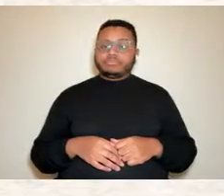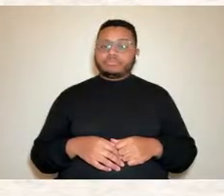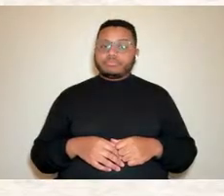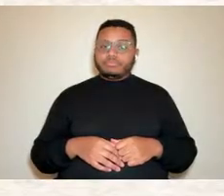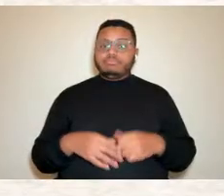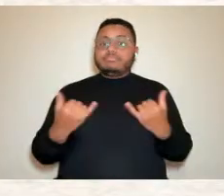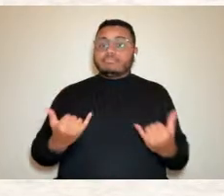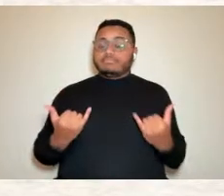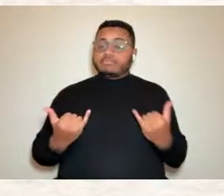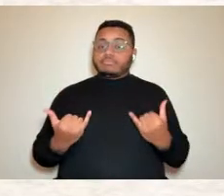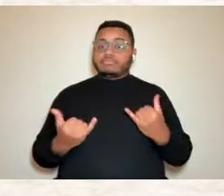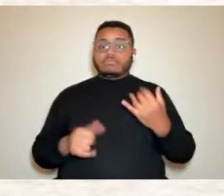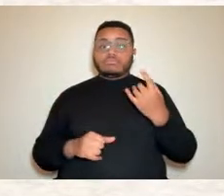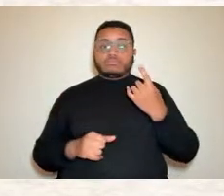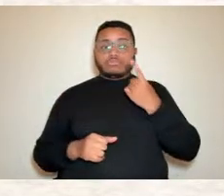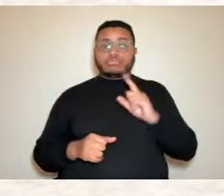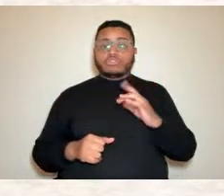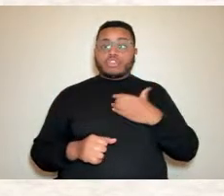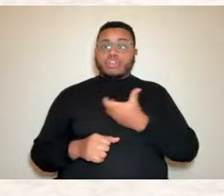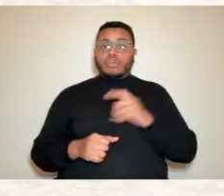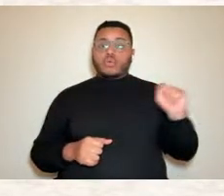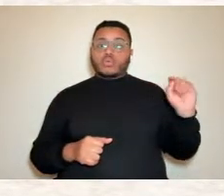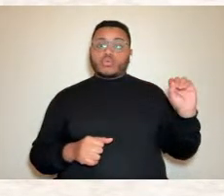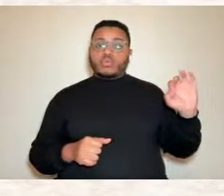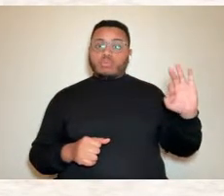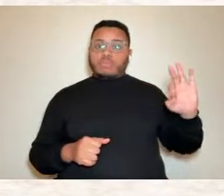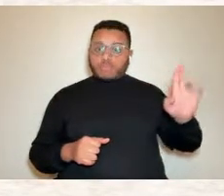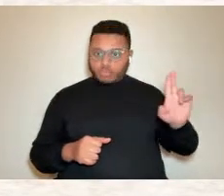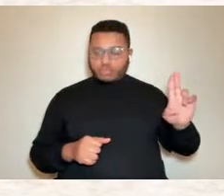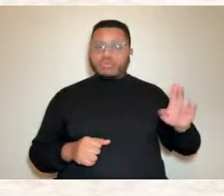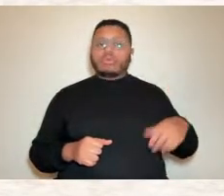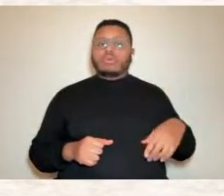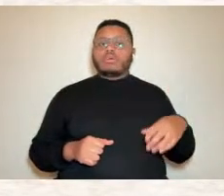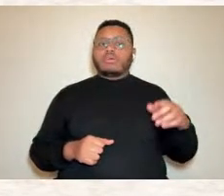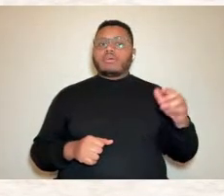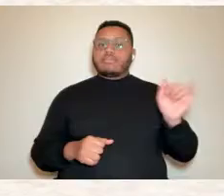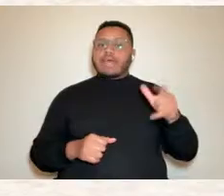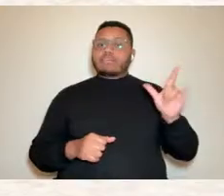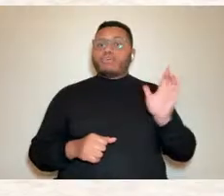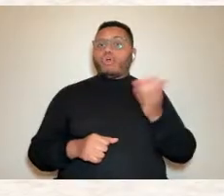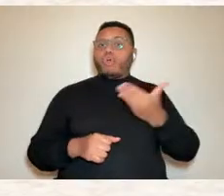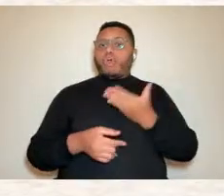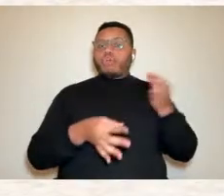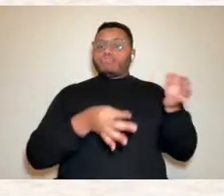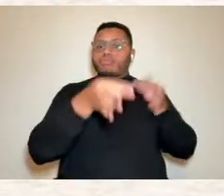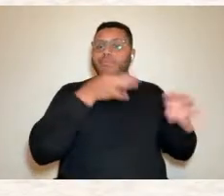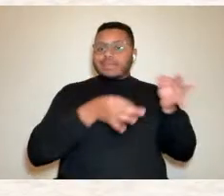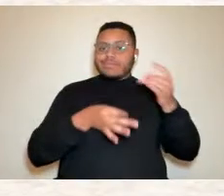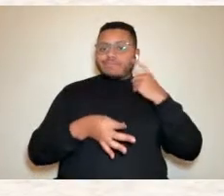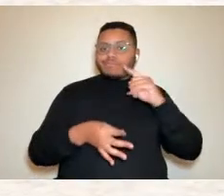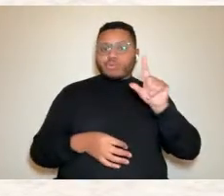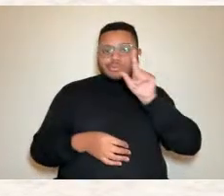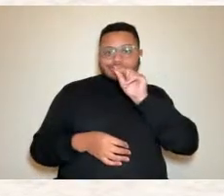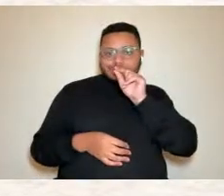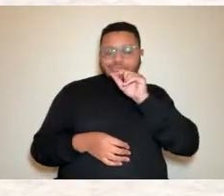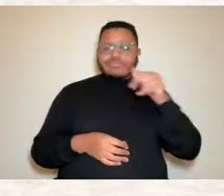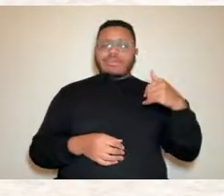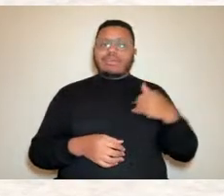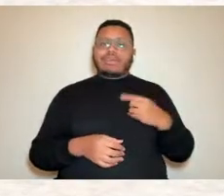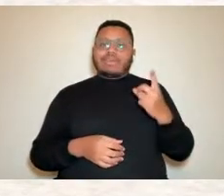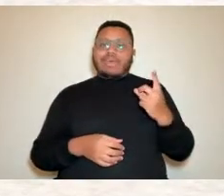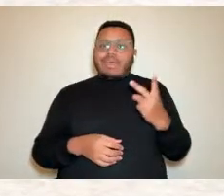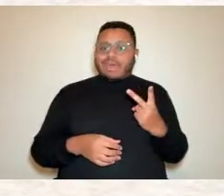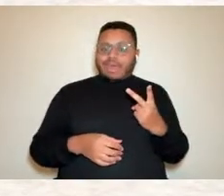And now for our tofu, which is our replacement for chicken, I have a half of a block